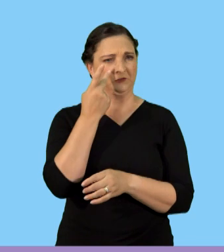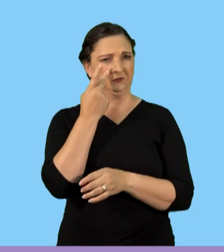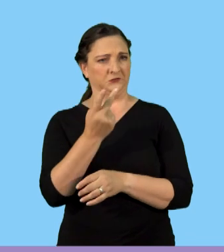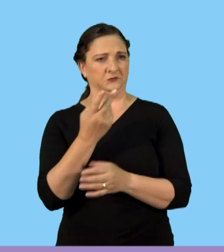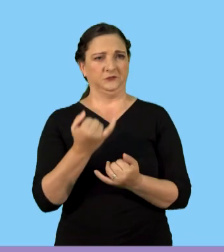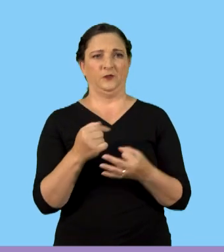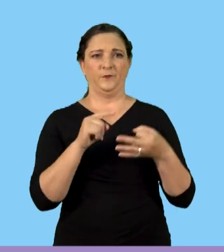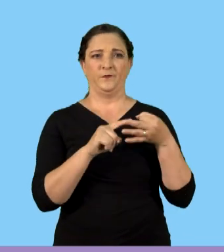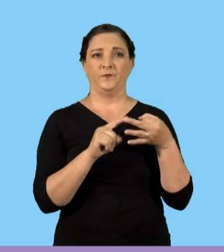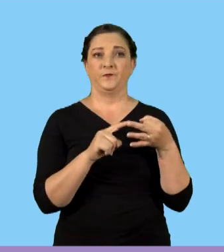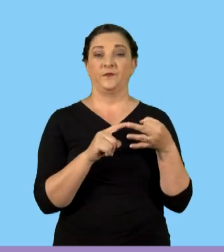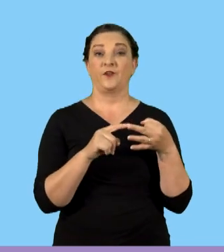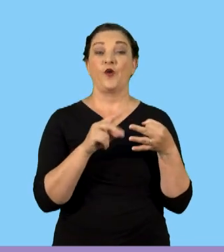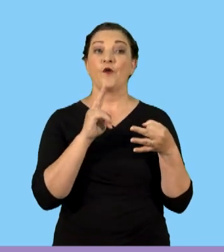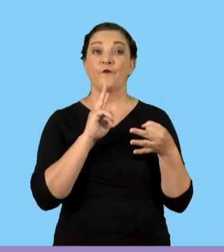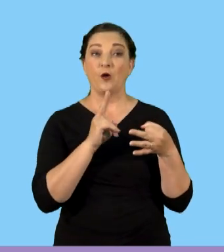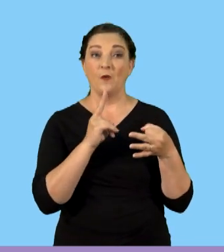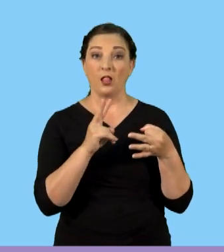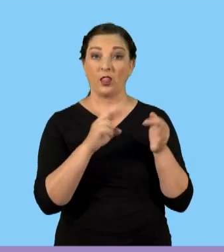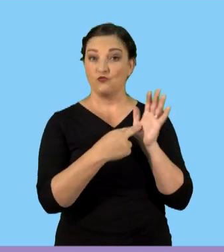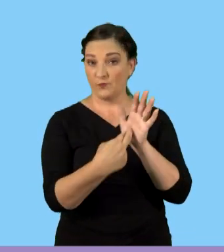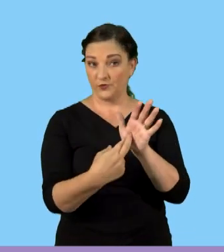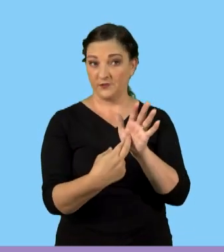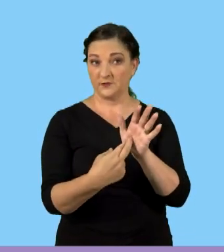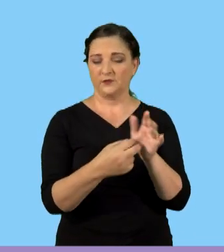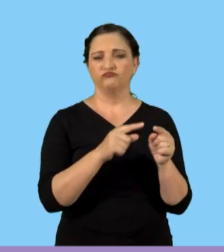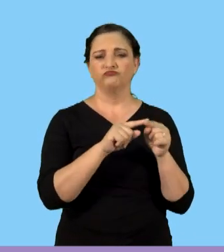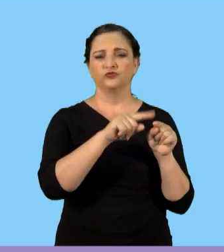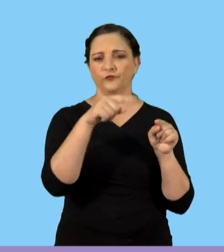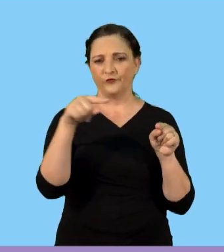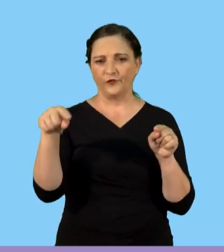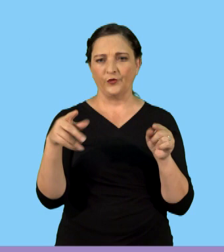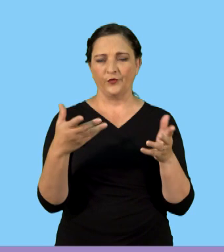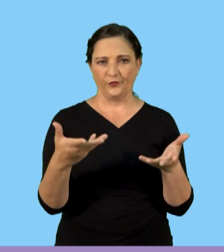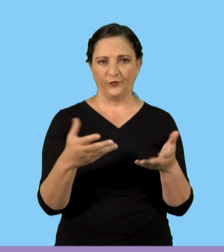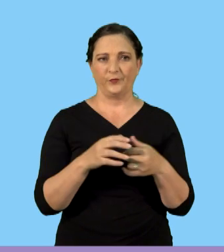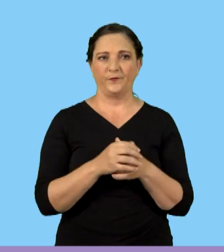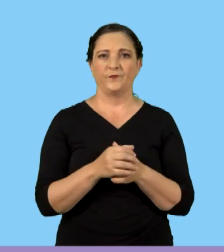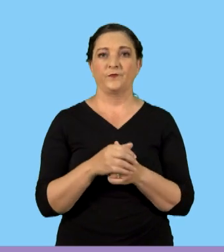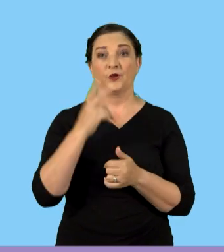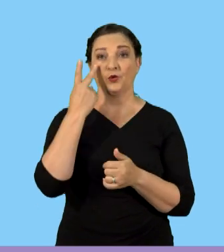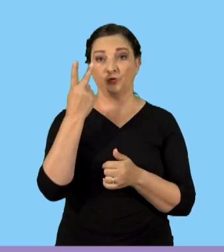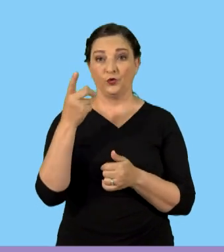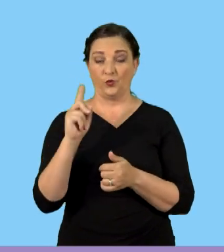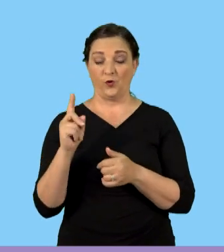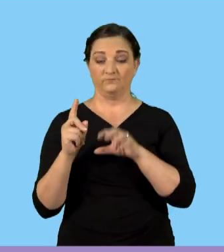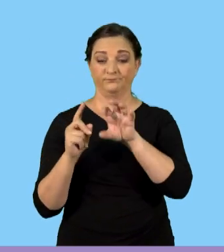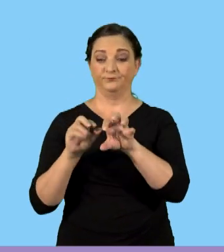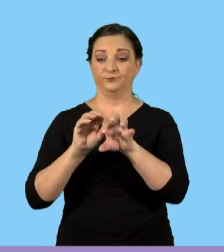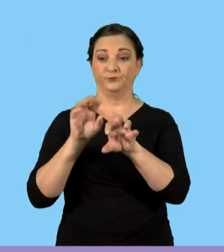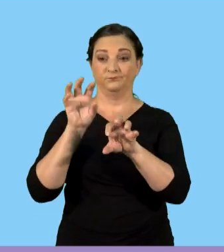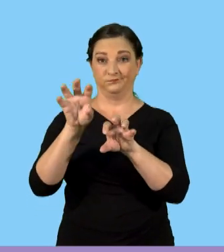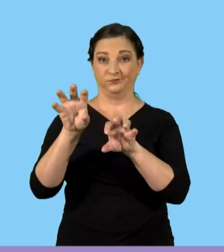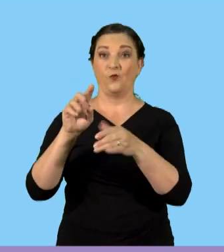at 3 points. That is from verbal representation to a flow diagram. Then we are going to be looking at from